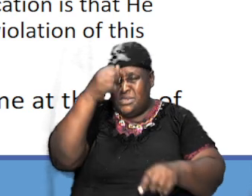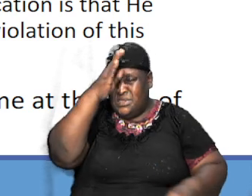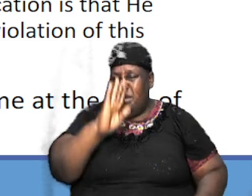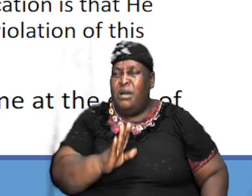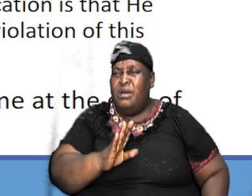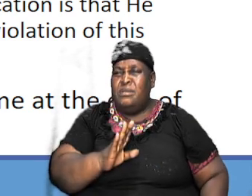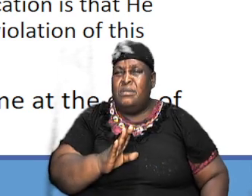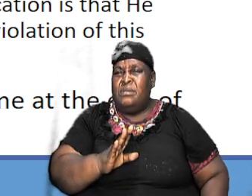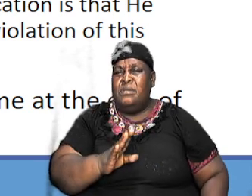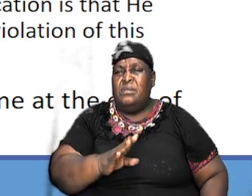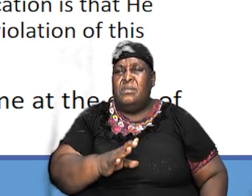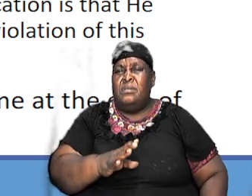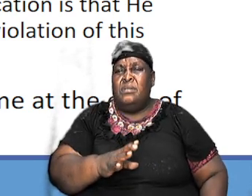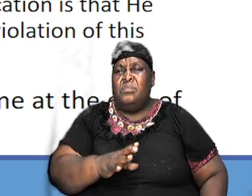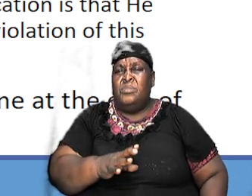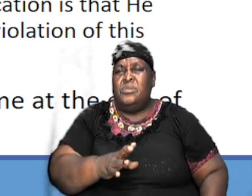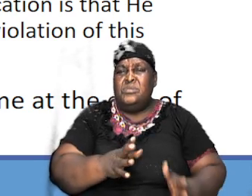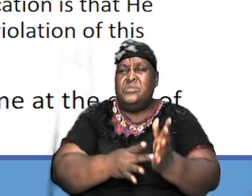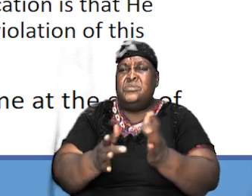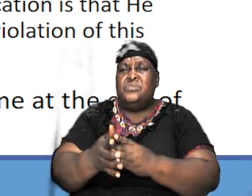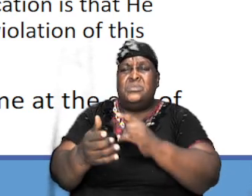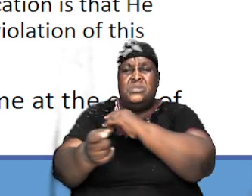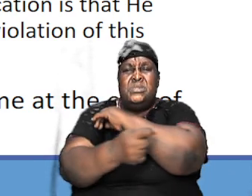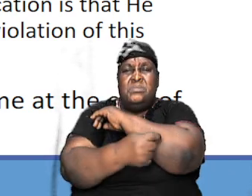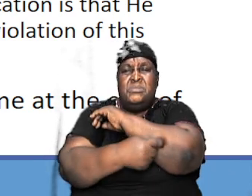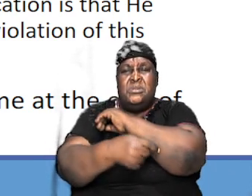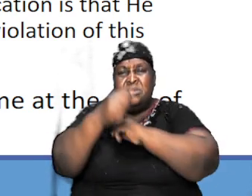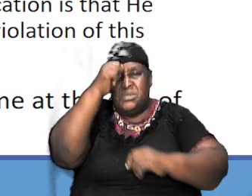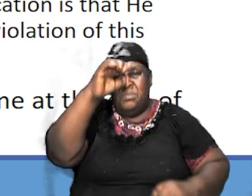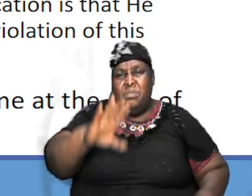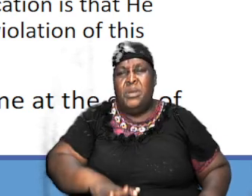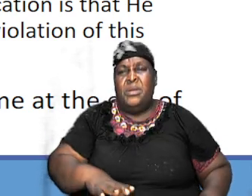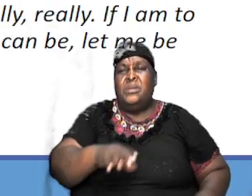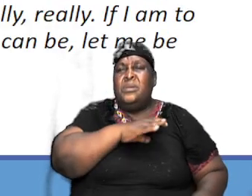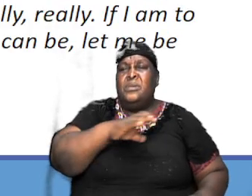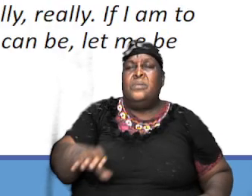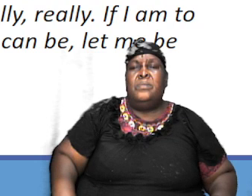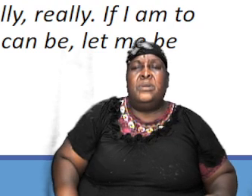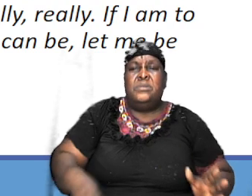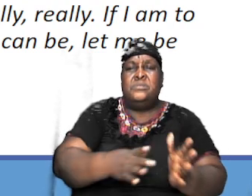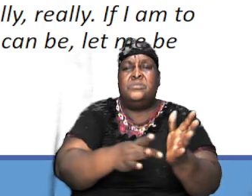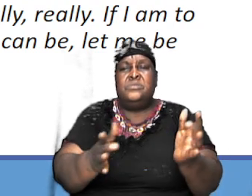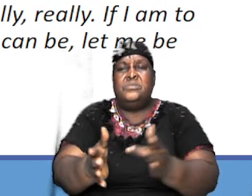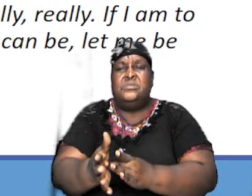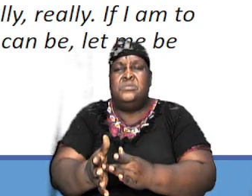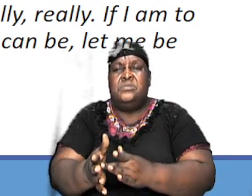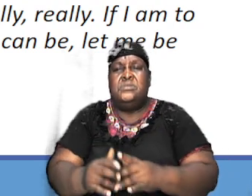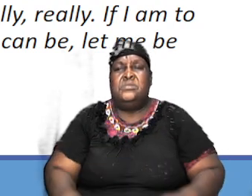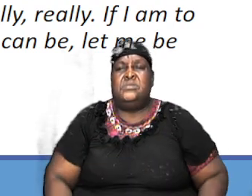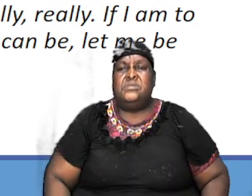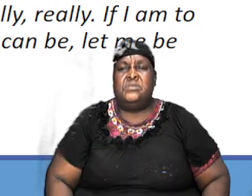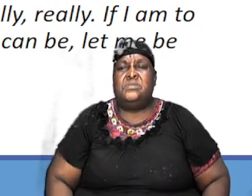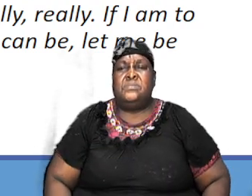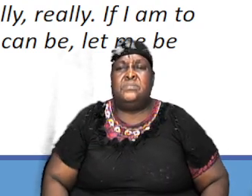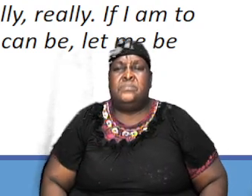man, Christ Jesus. All right? Next slide.